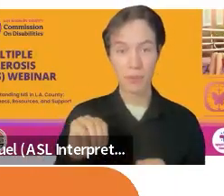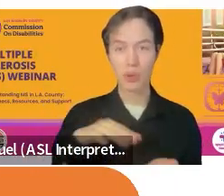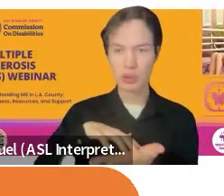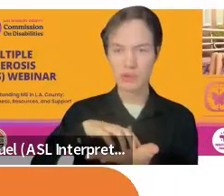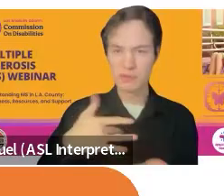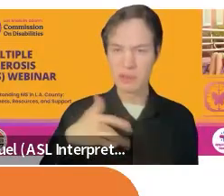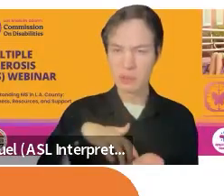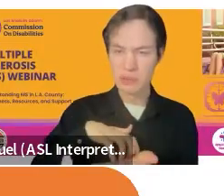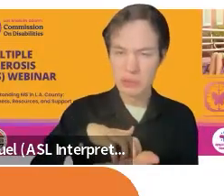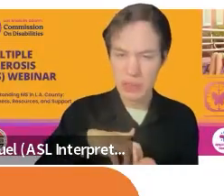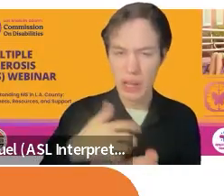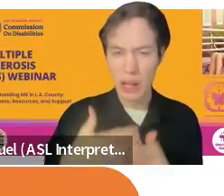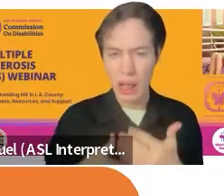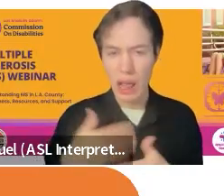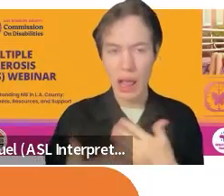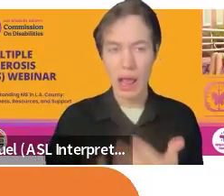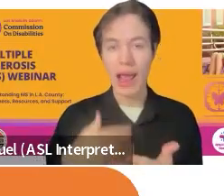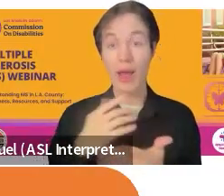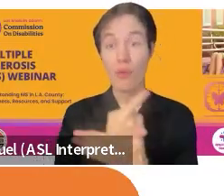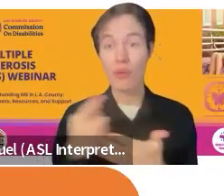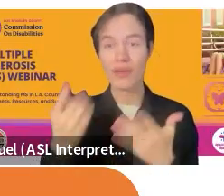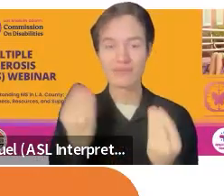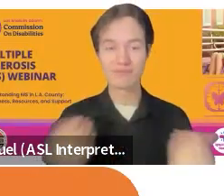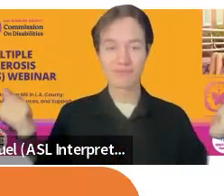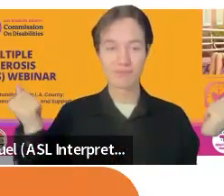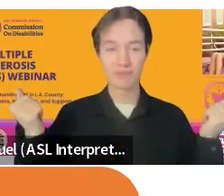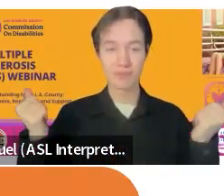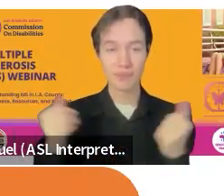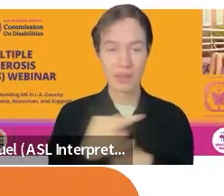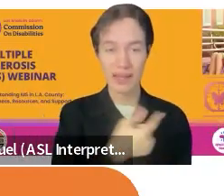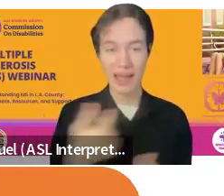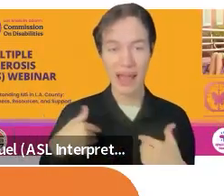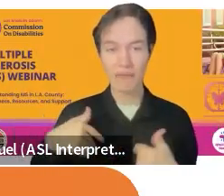having urinary hesitancy and constipation. Next slide.